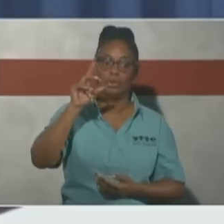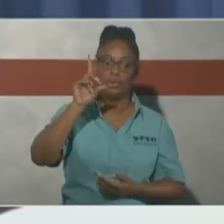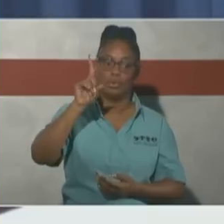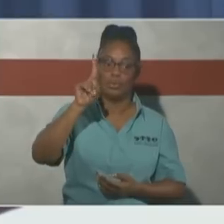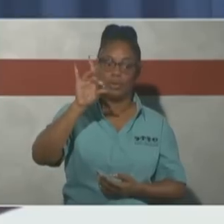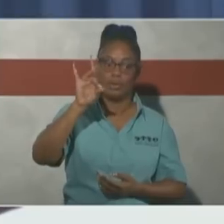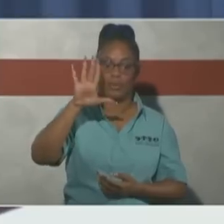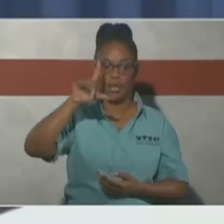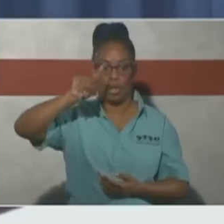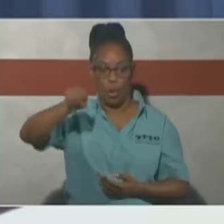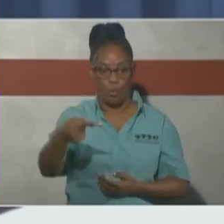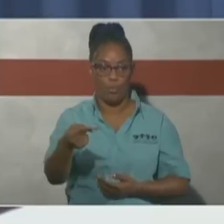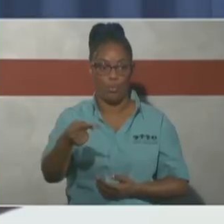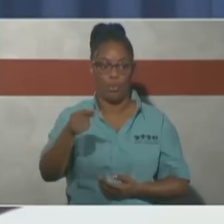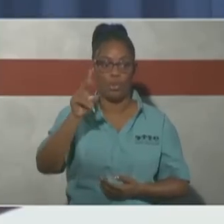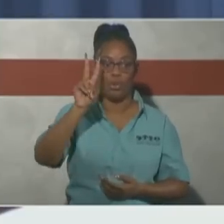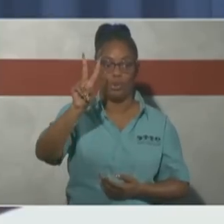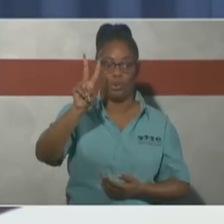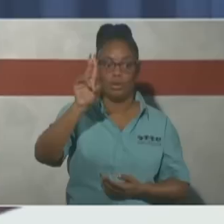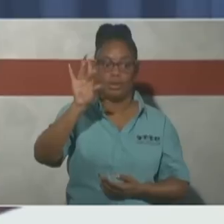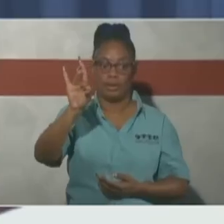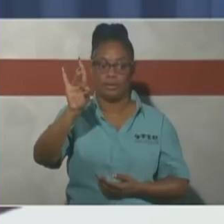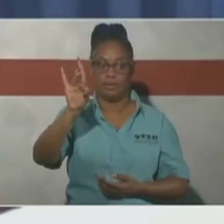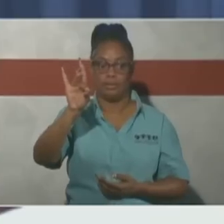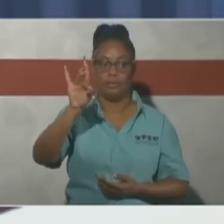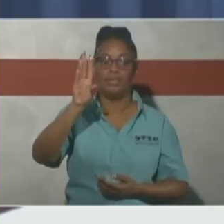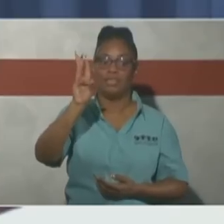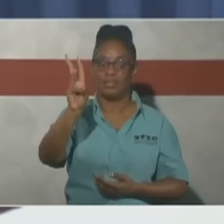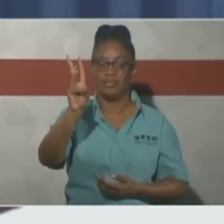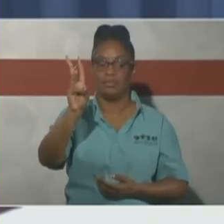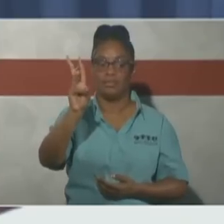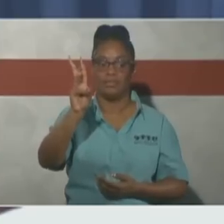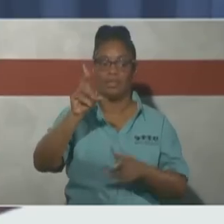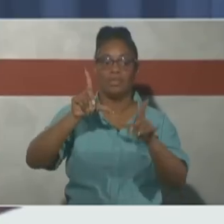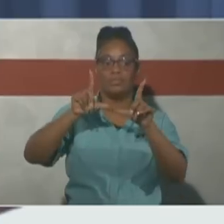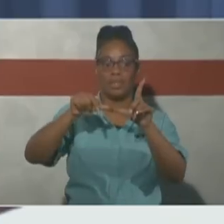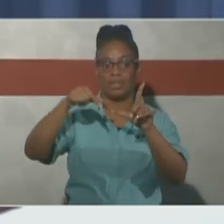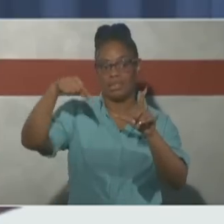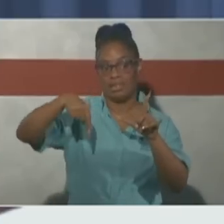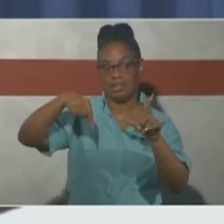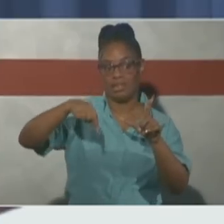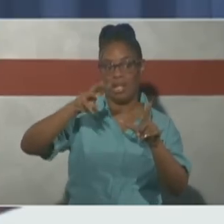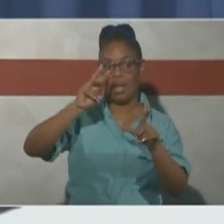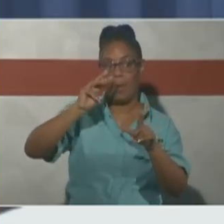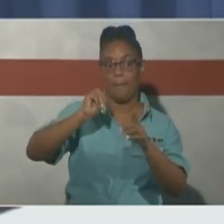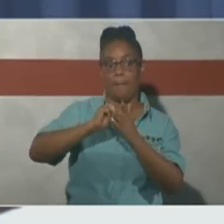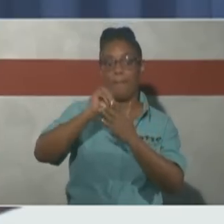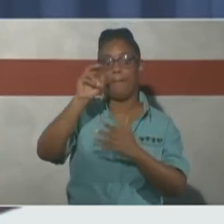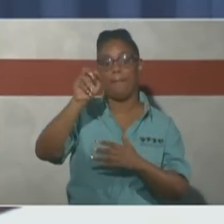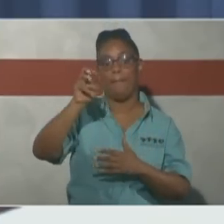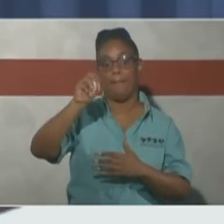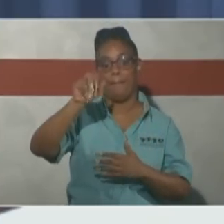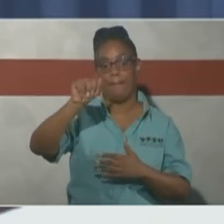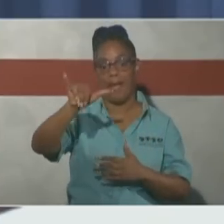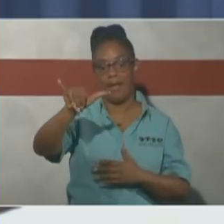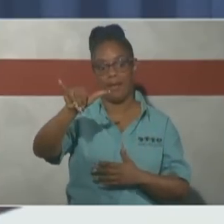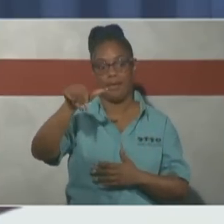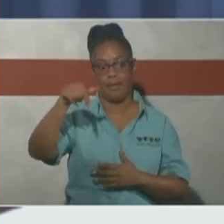244,788. So that's about 250,000 doses. However, they expire in June